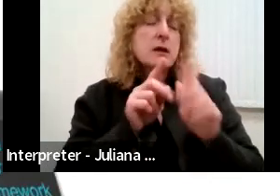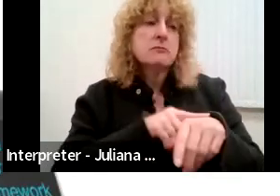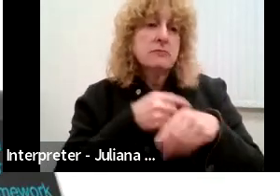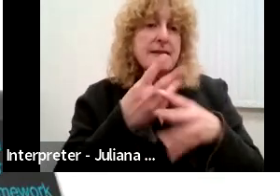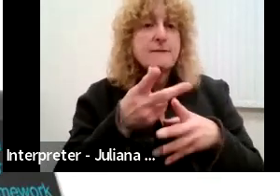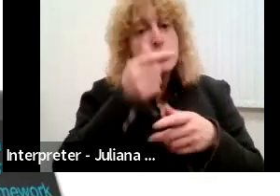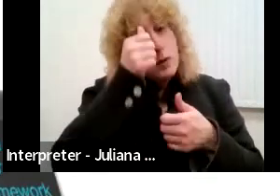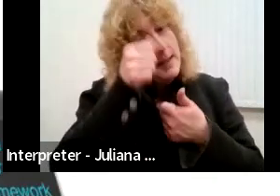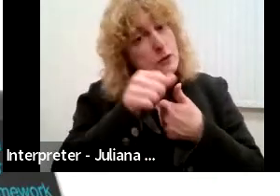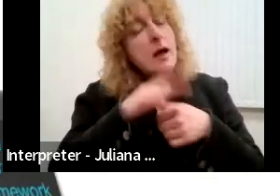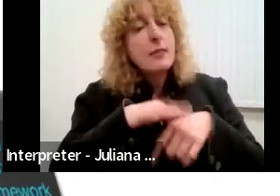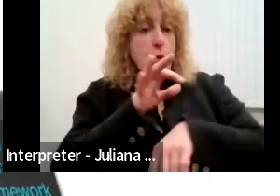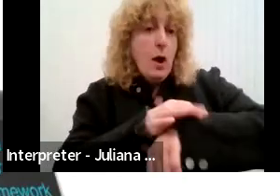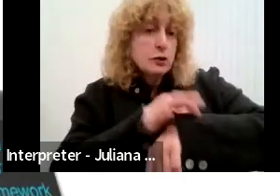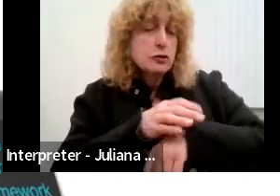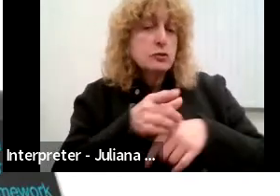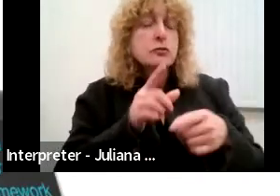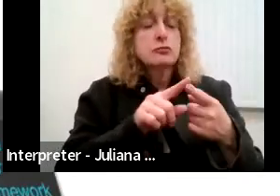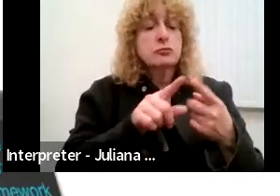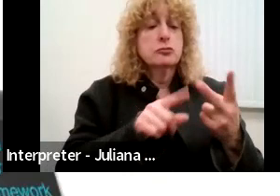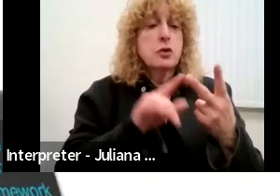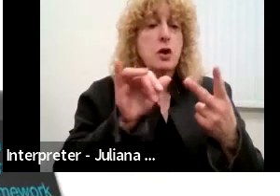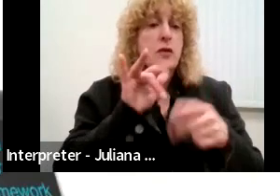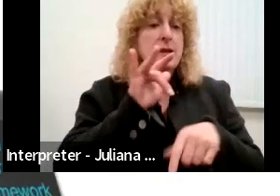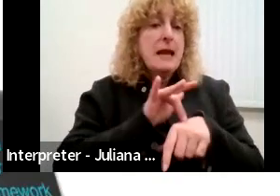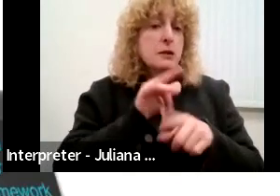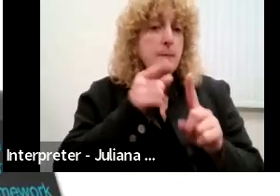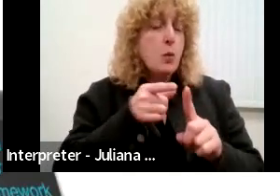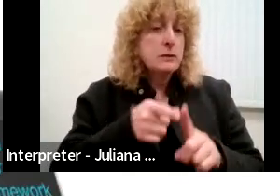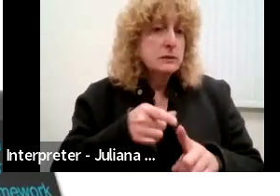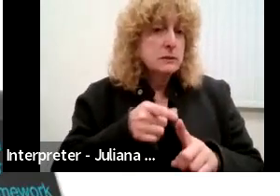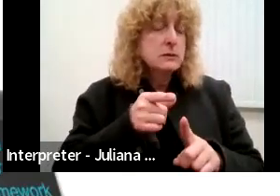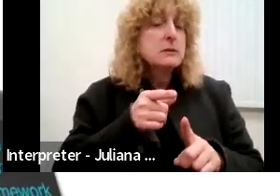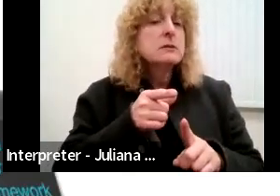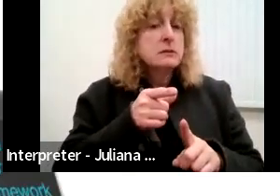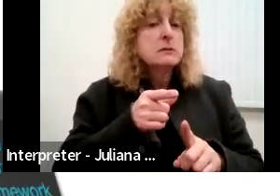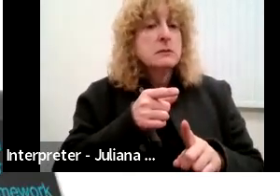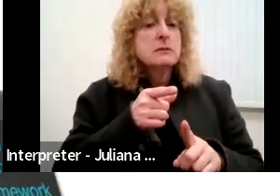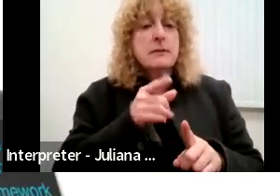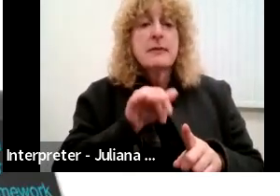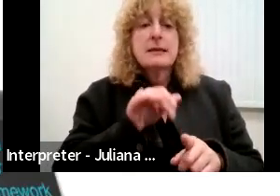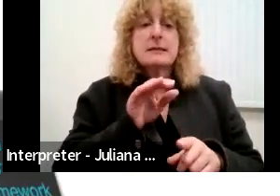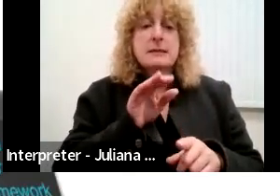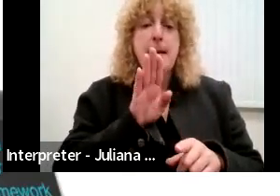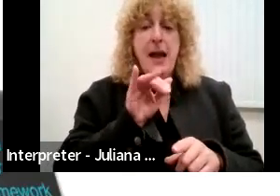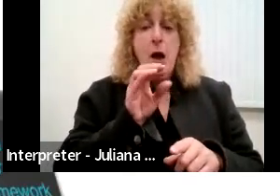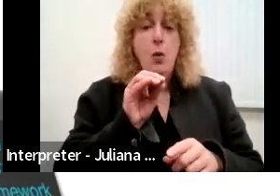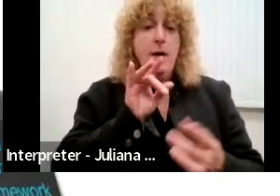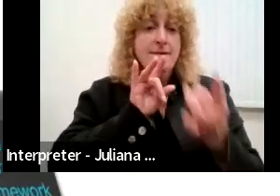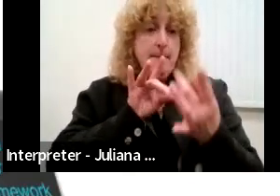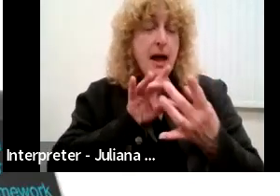on the watch. And then also Touch Points. That's a biofeedback where